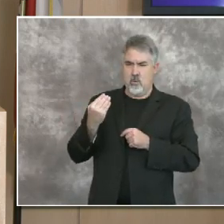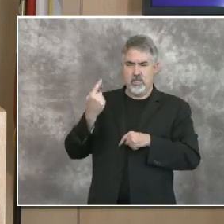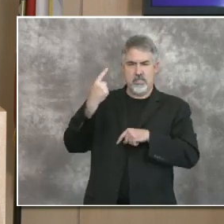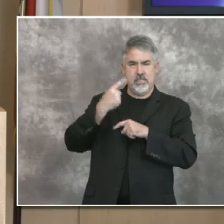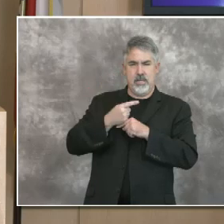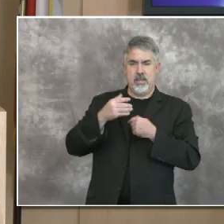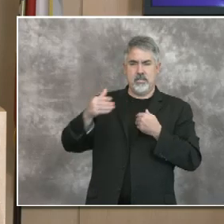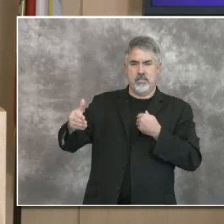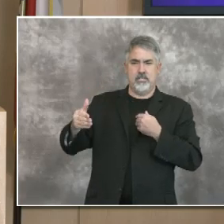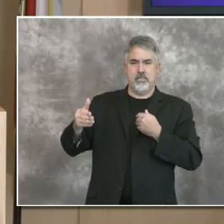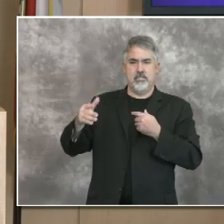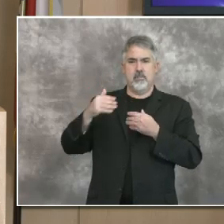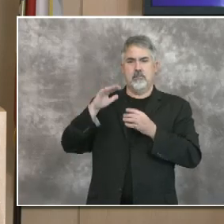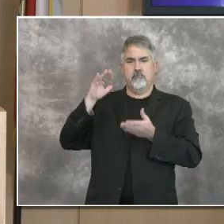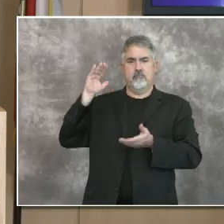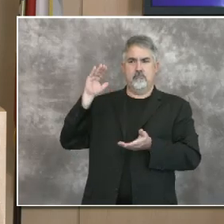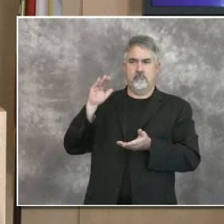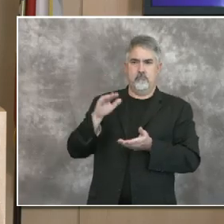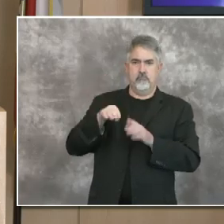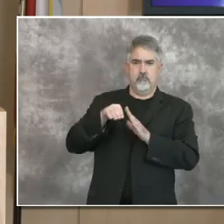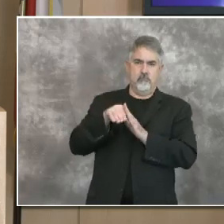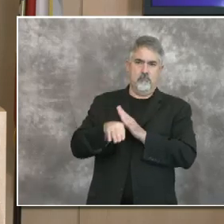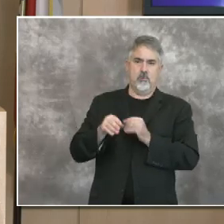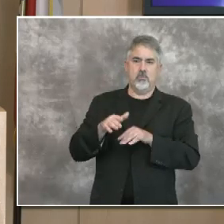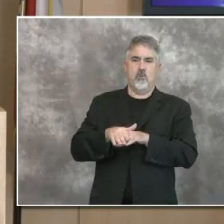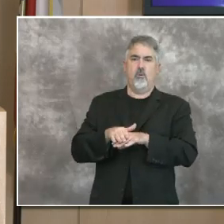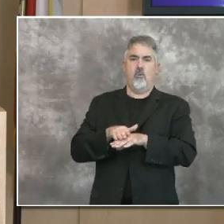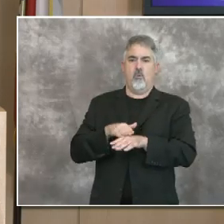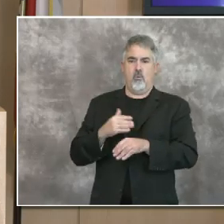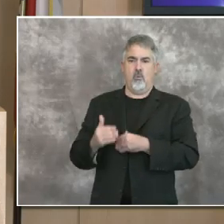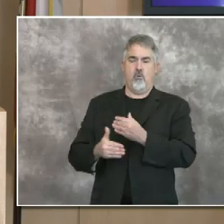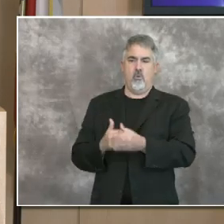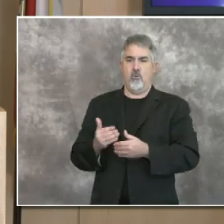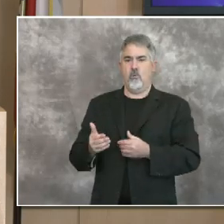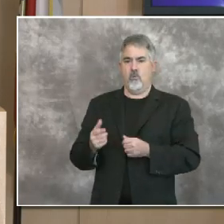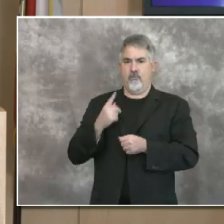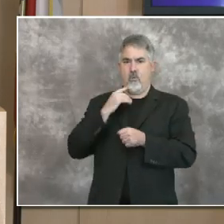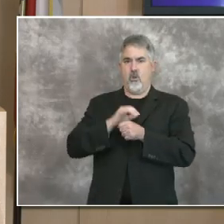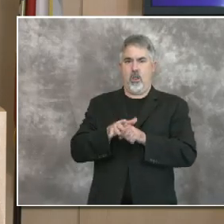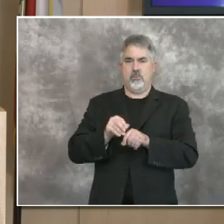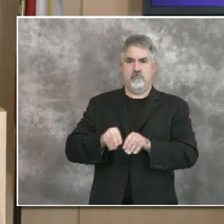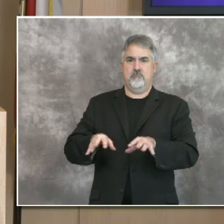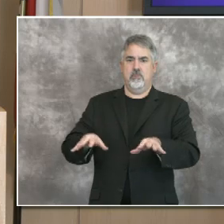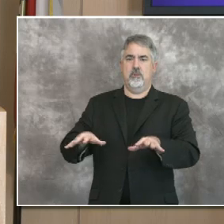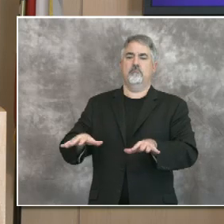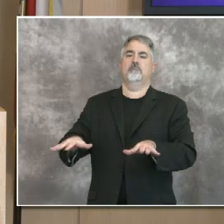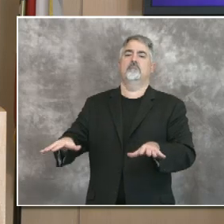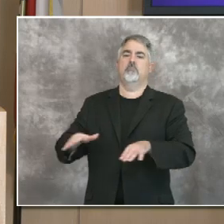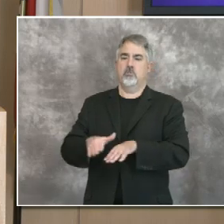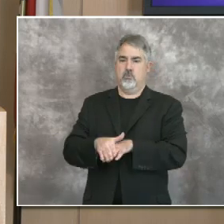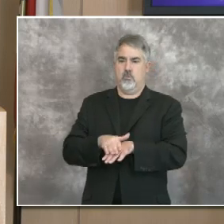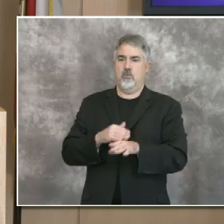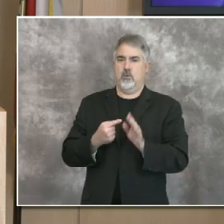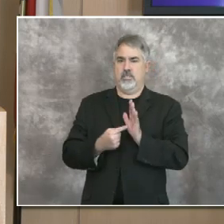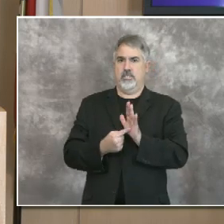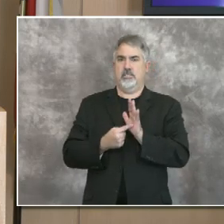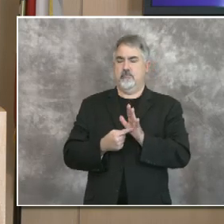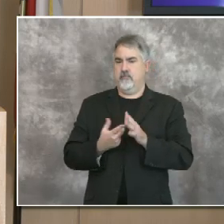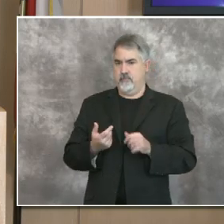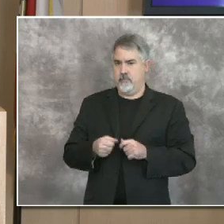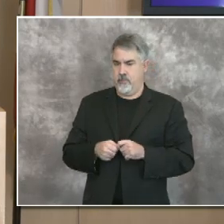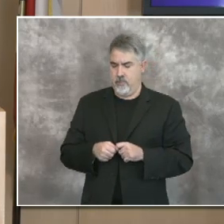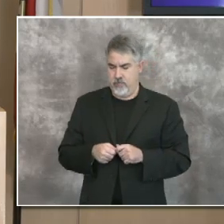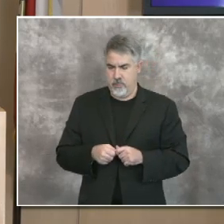14-day downward trend in COVID symptoms. So you guys are saying now that we're in